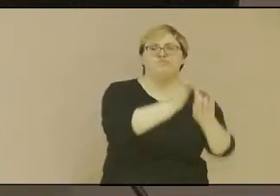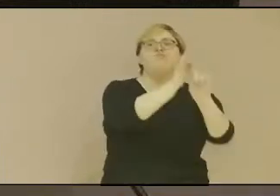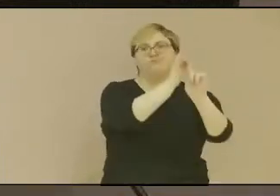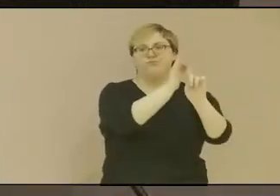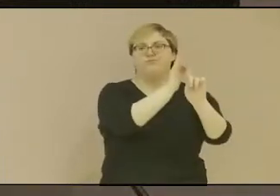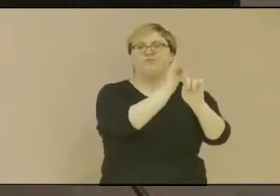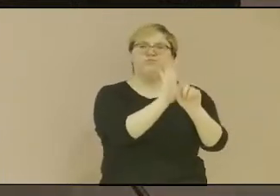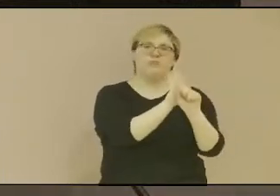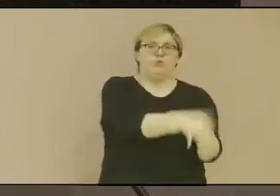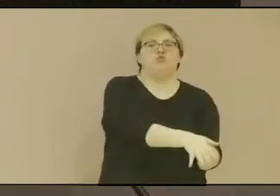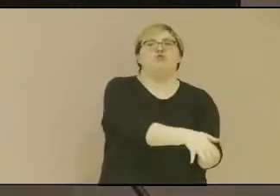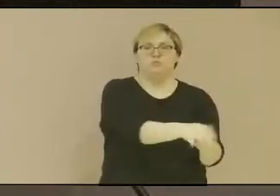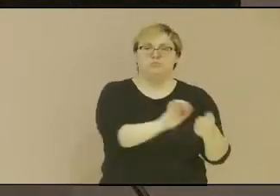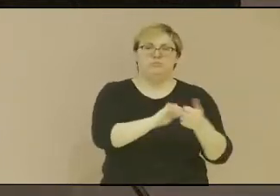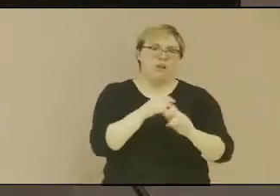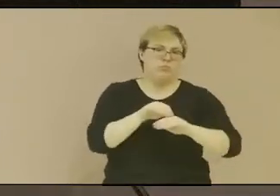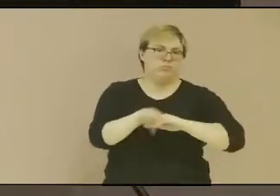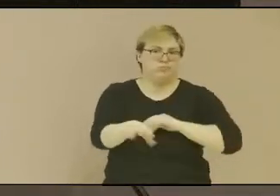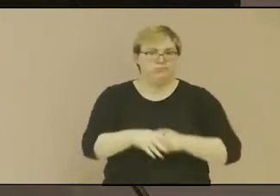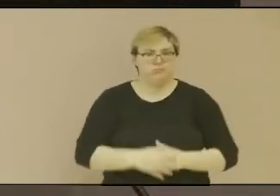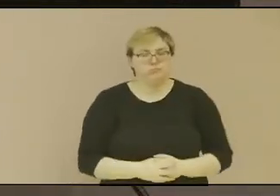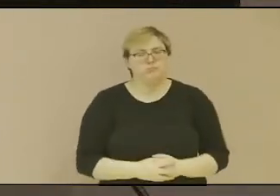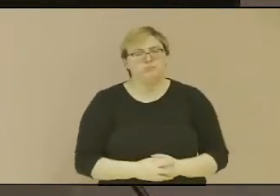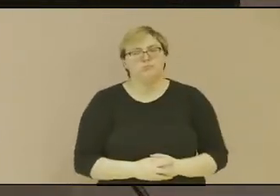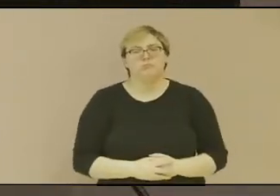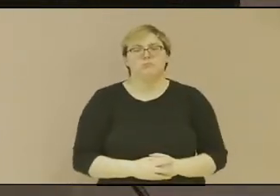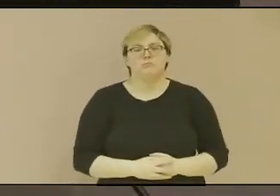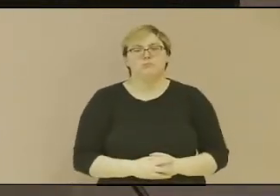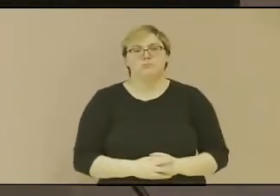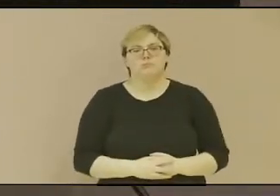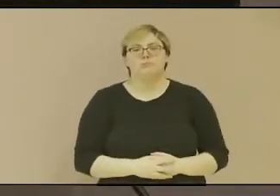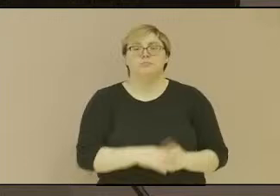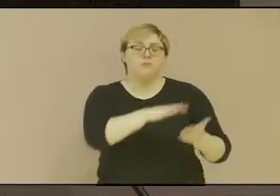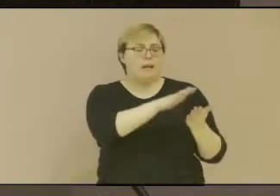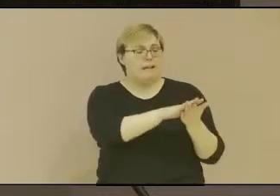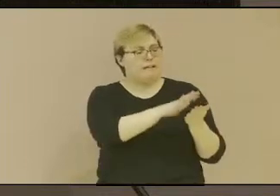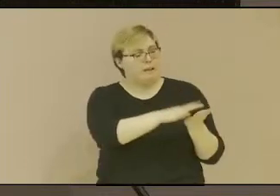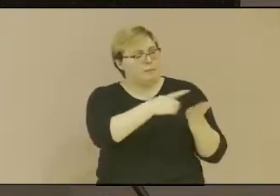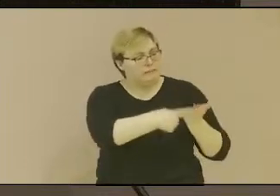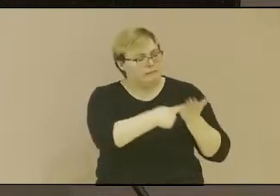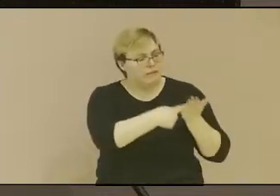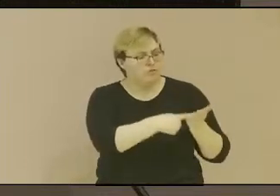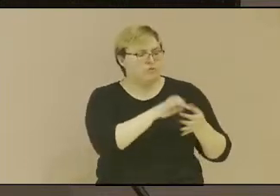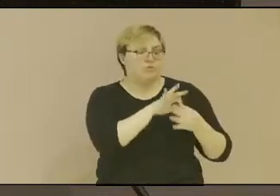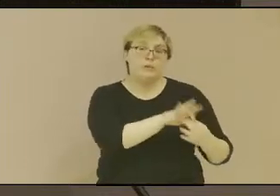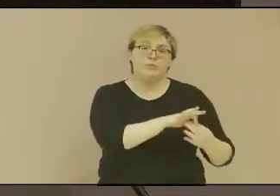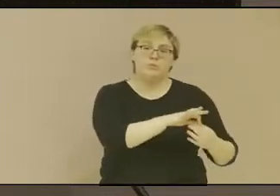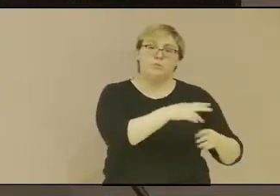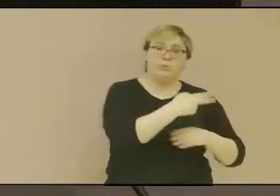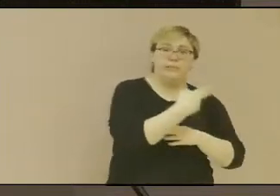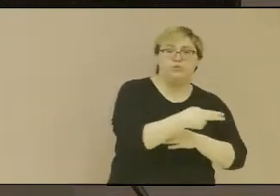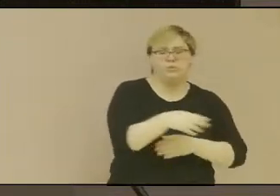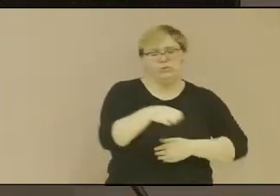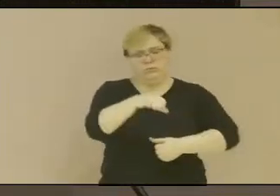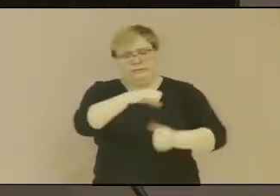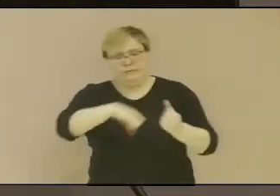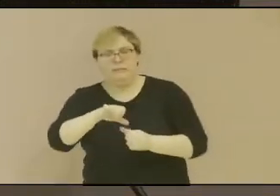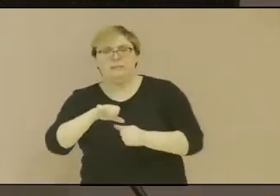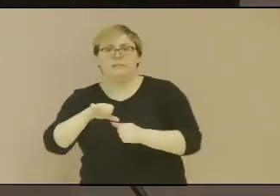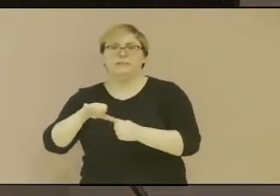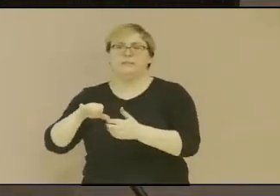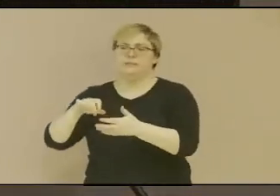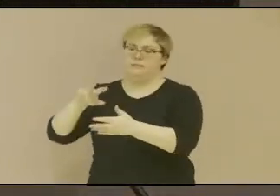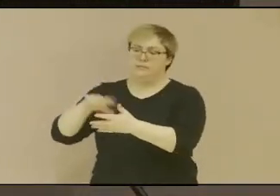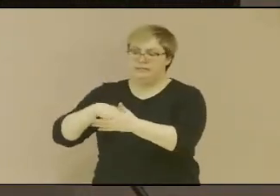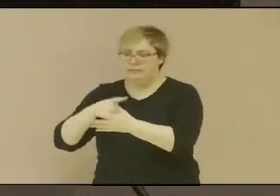integrating disability into our academic discussions, whether in history, science, literature, or art, we